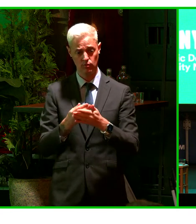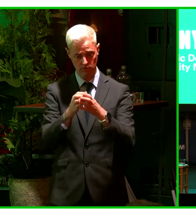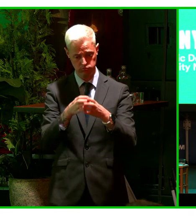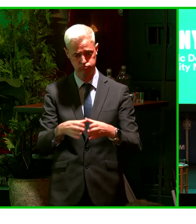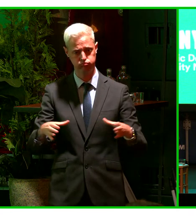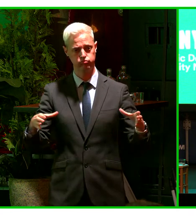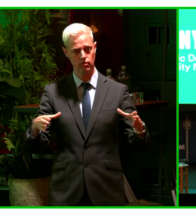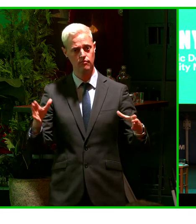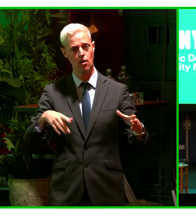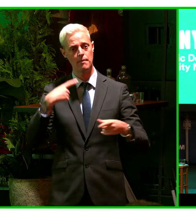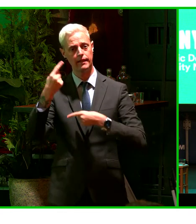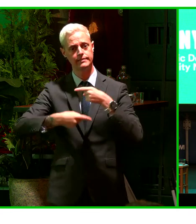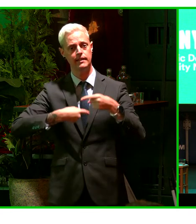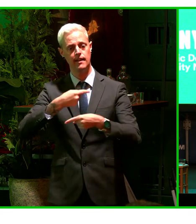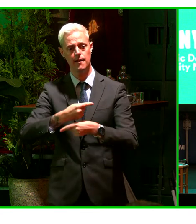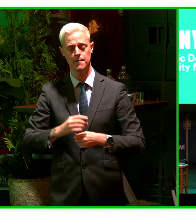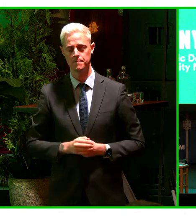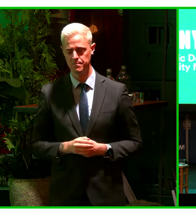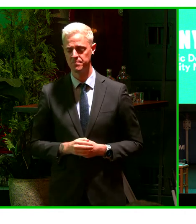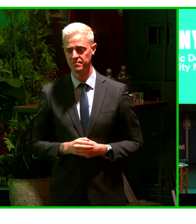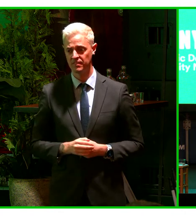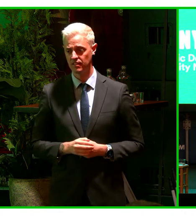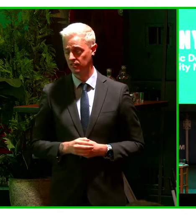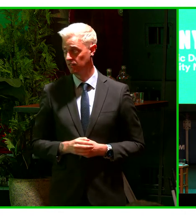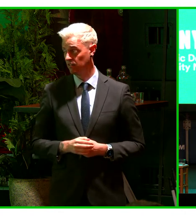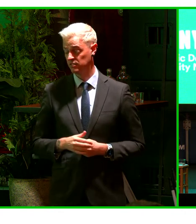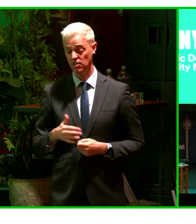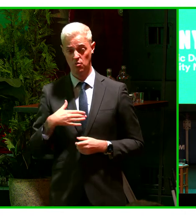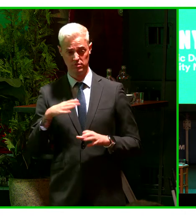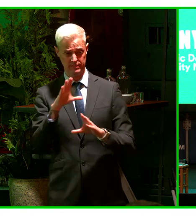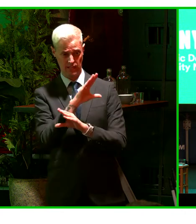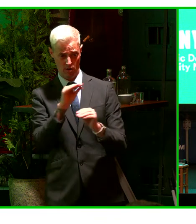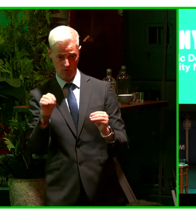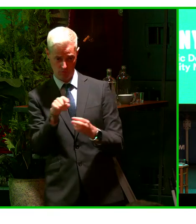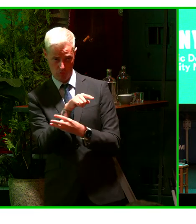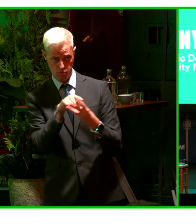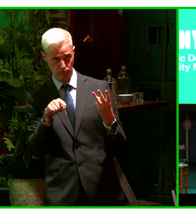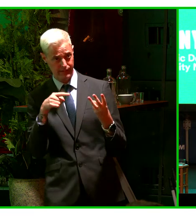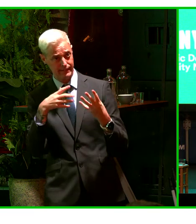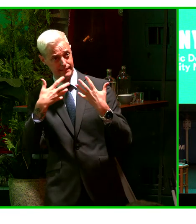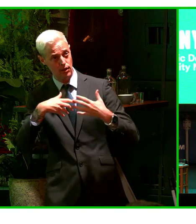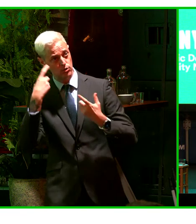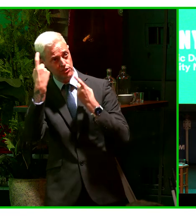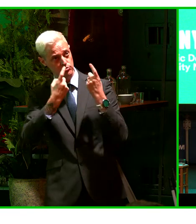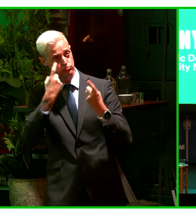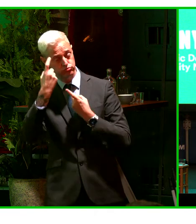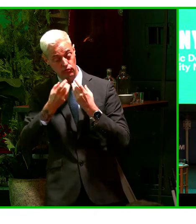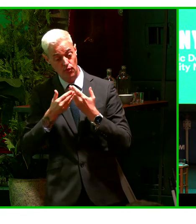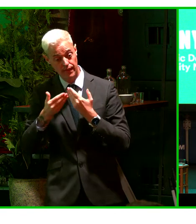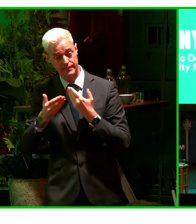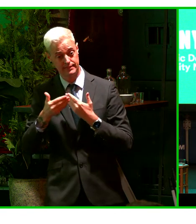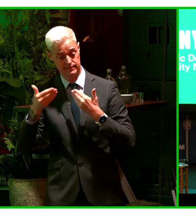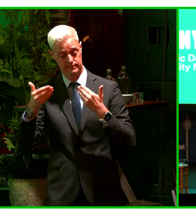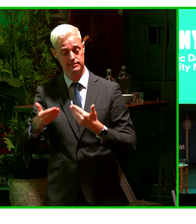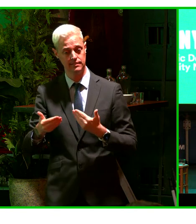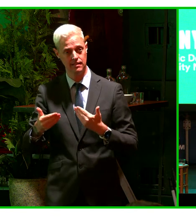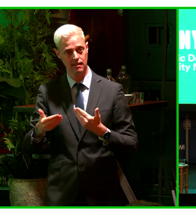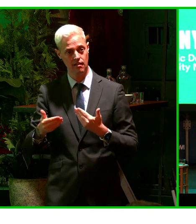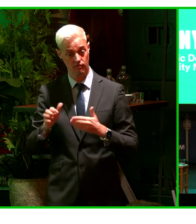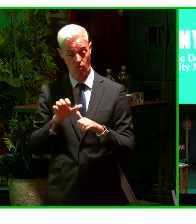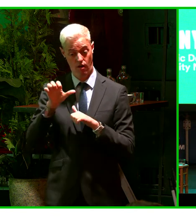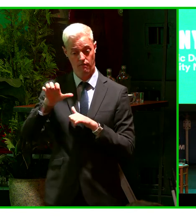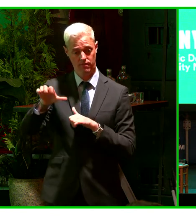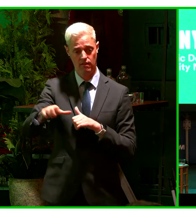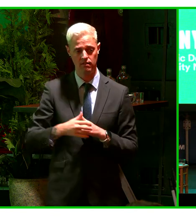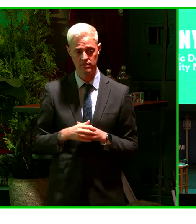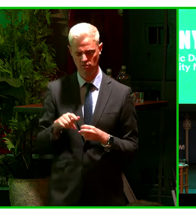year. And if I can leave you with three particular technologies to have in mind for this session, but to take away with you after today, the